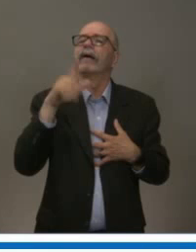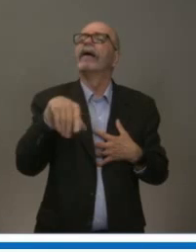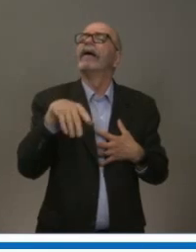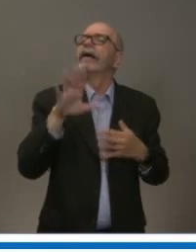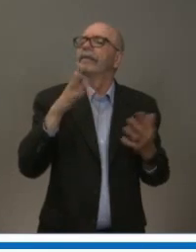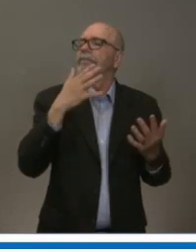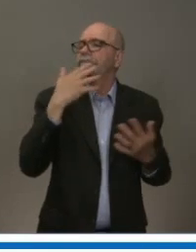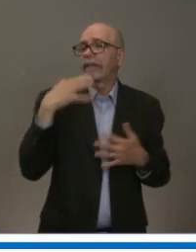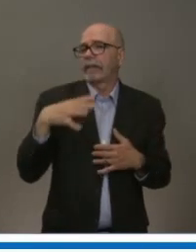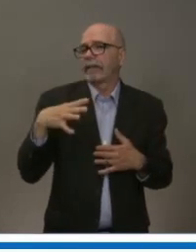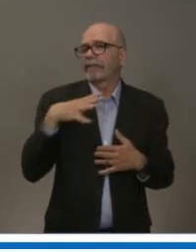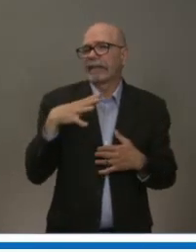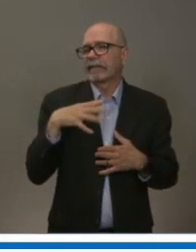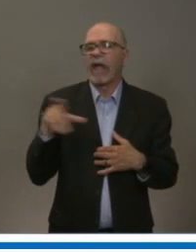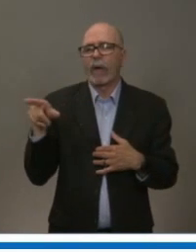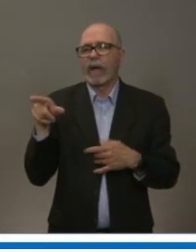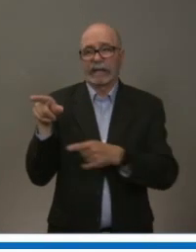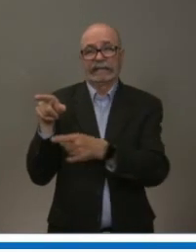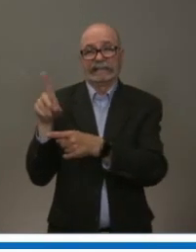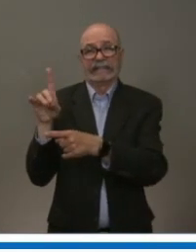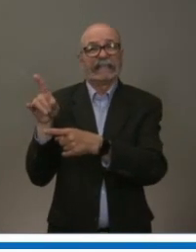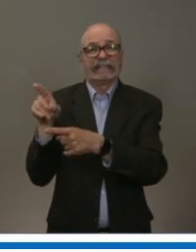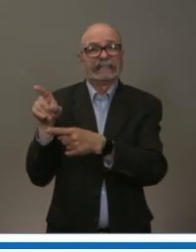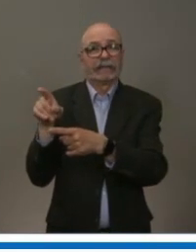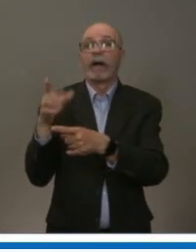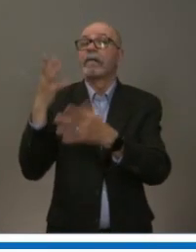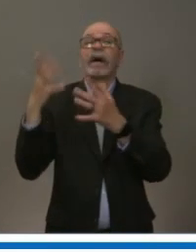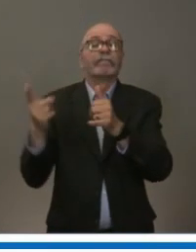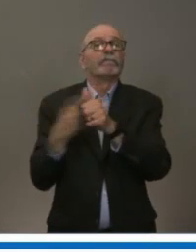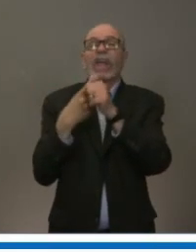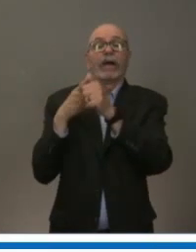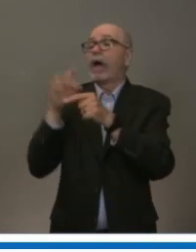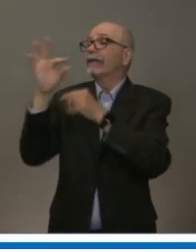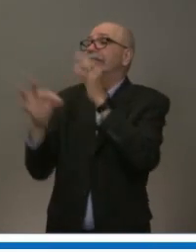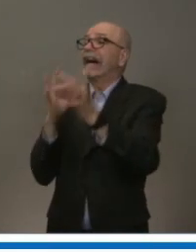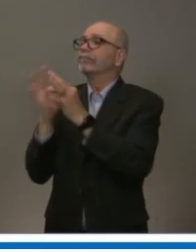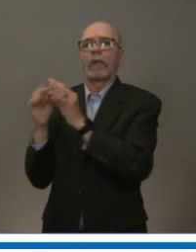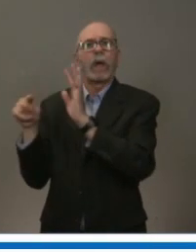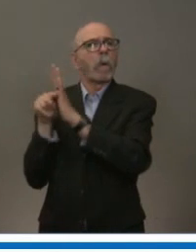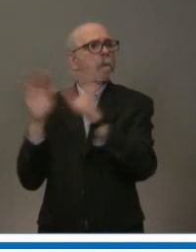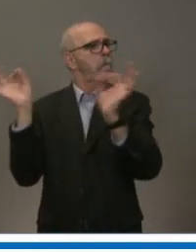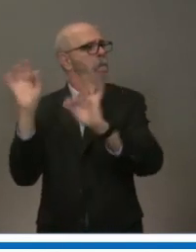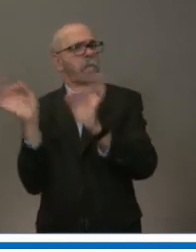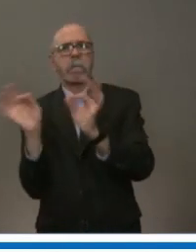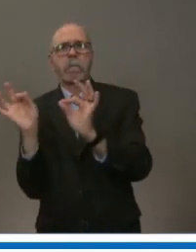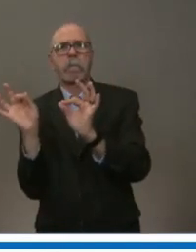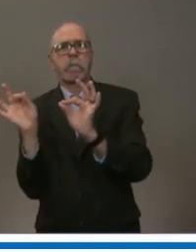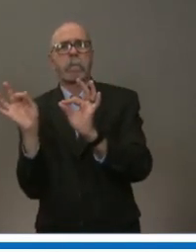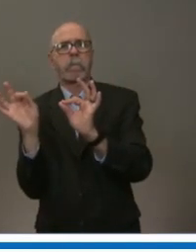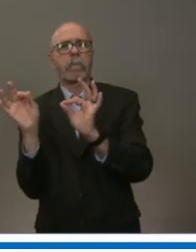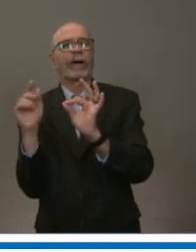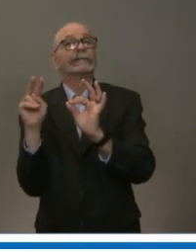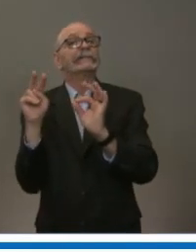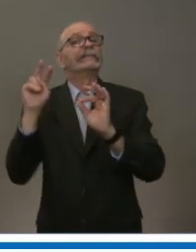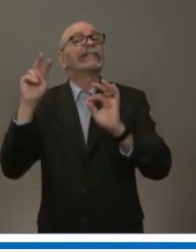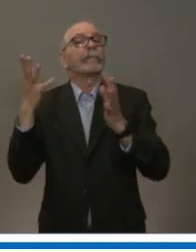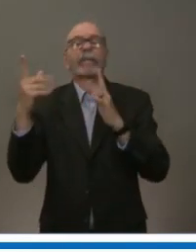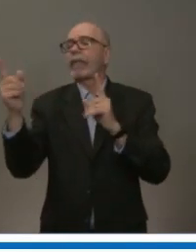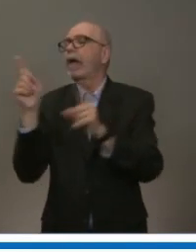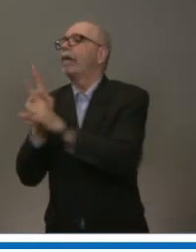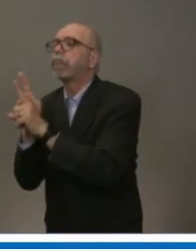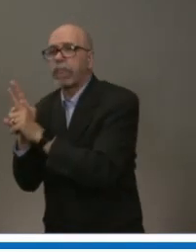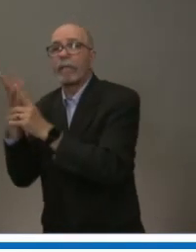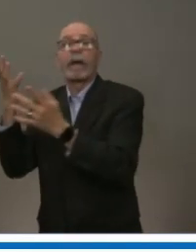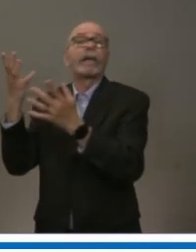that individual, even if an initial test may come back negative. There are medical reasons why somebody may test